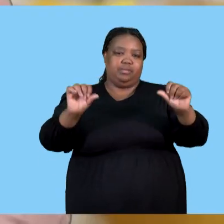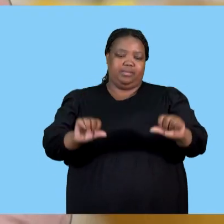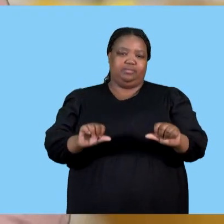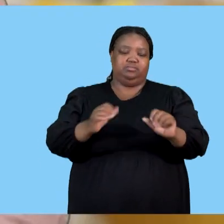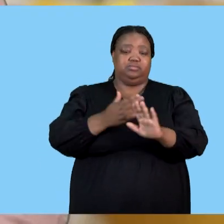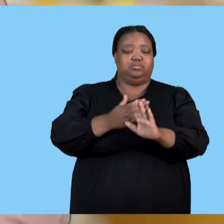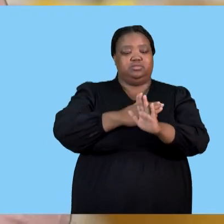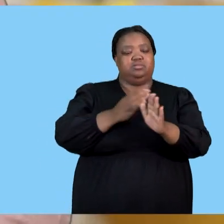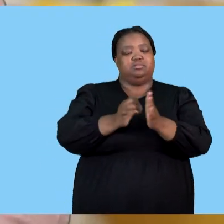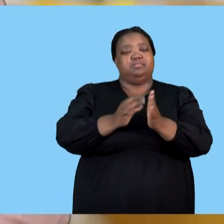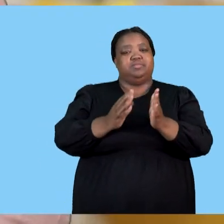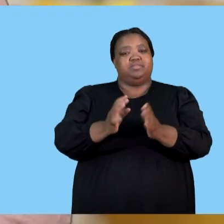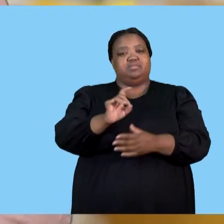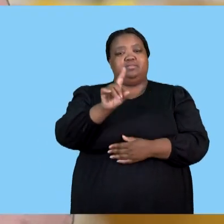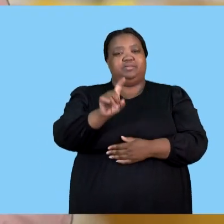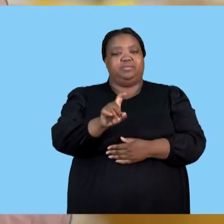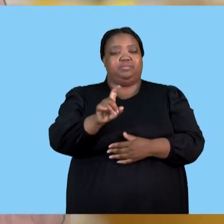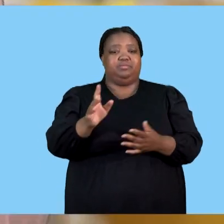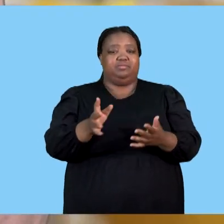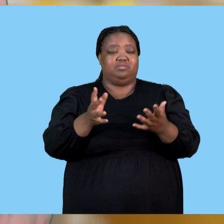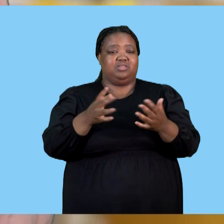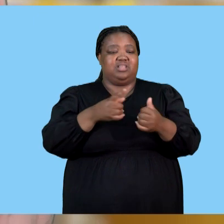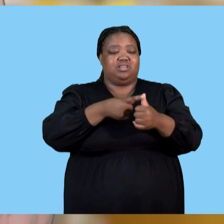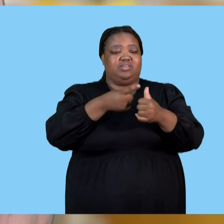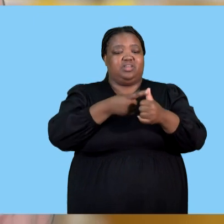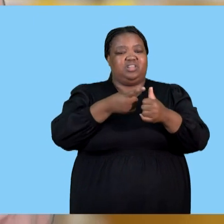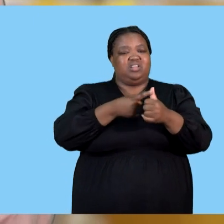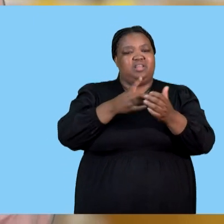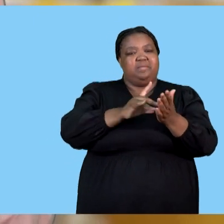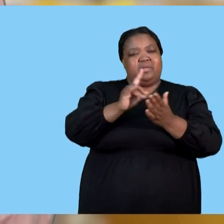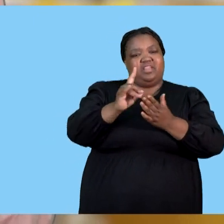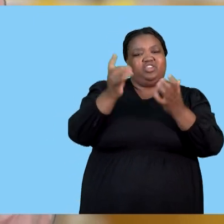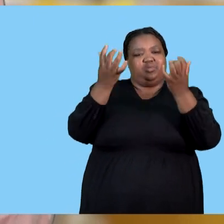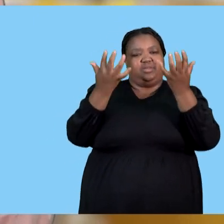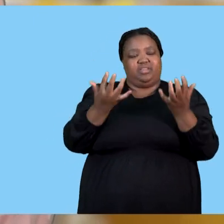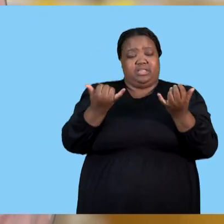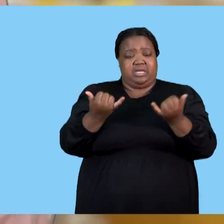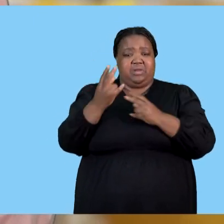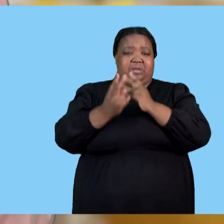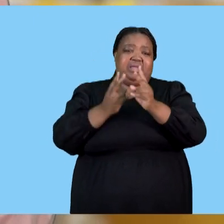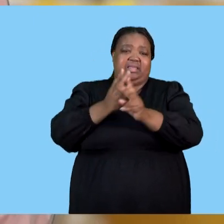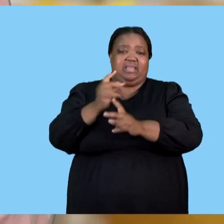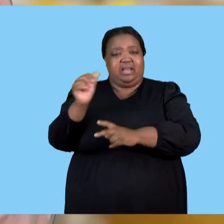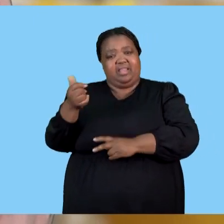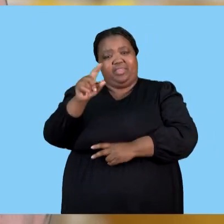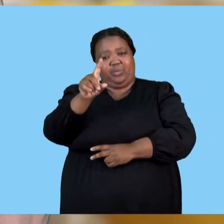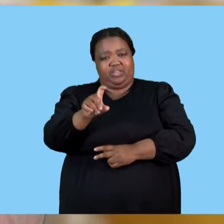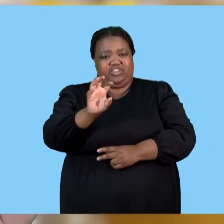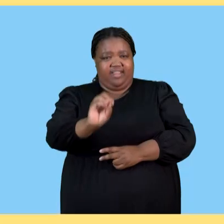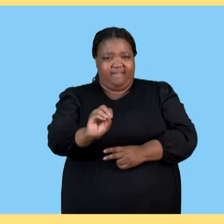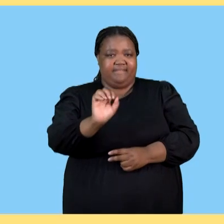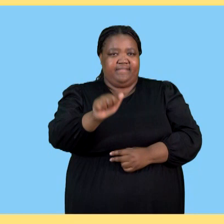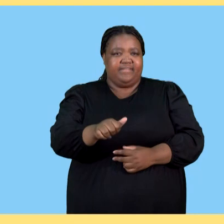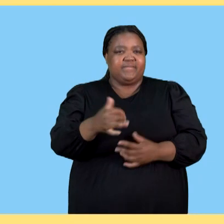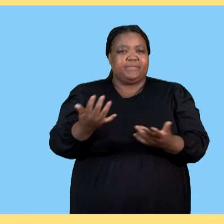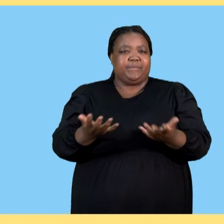Welcome back, dear learners. Before the ad break, we had a question where we had to calculate amounts on a cash budget. I have another question here,